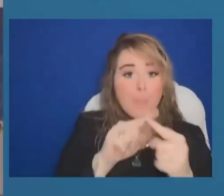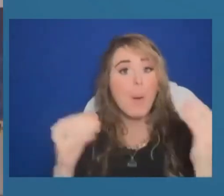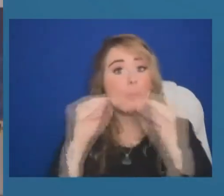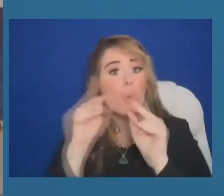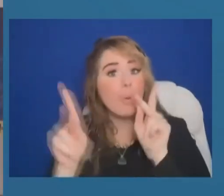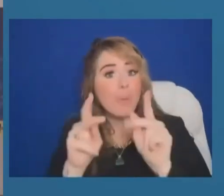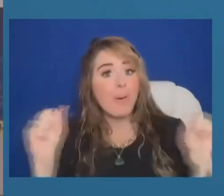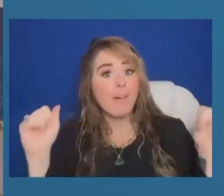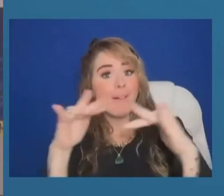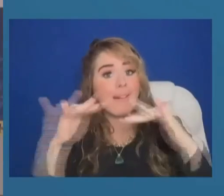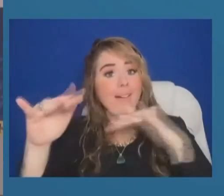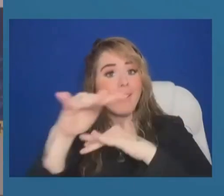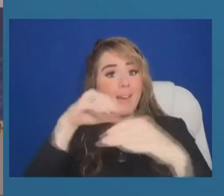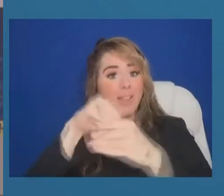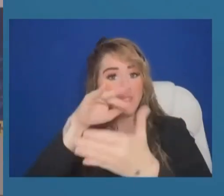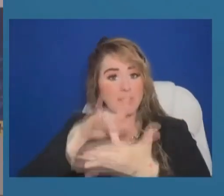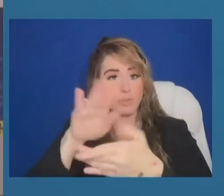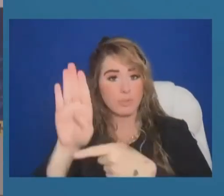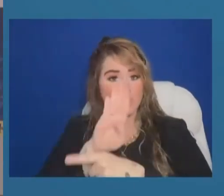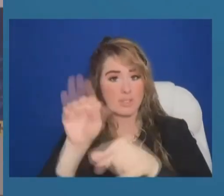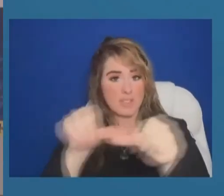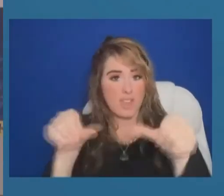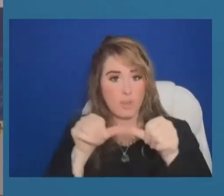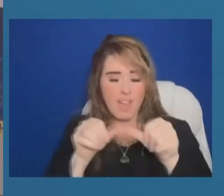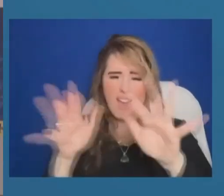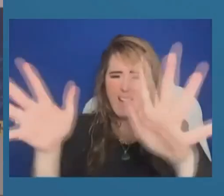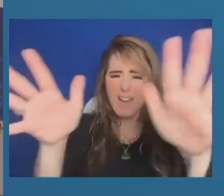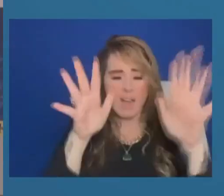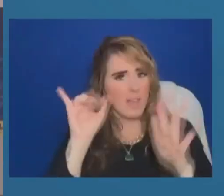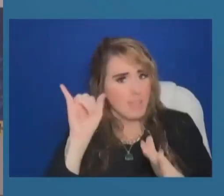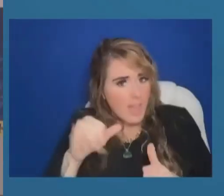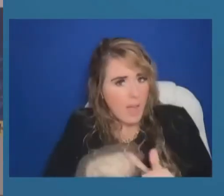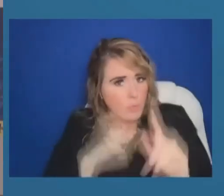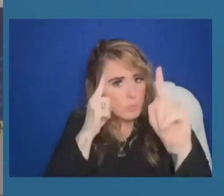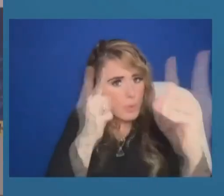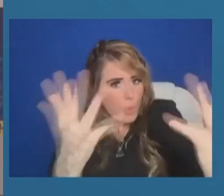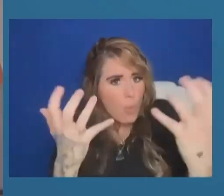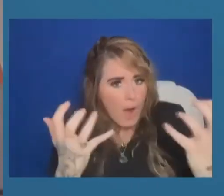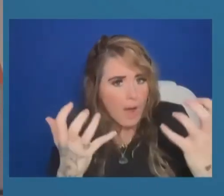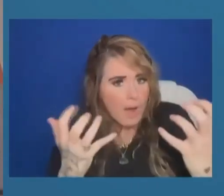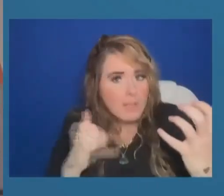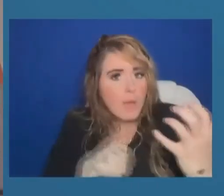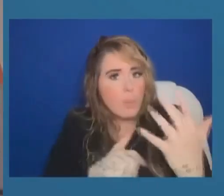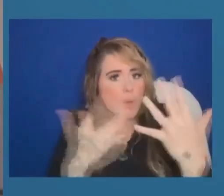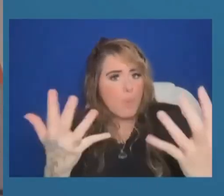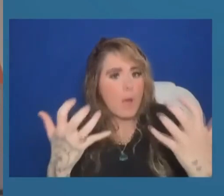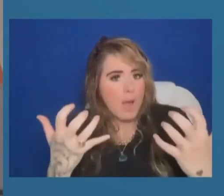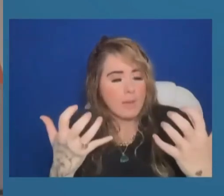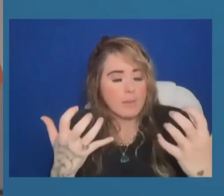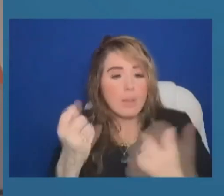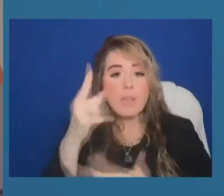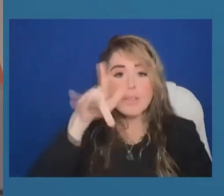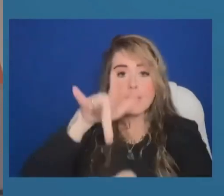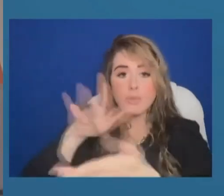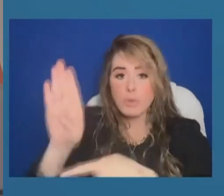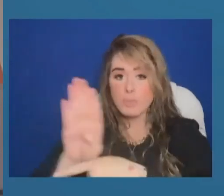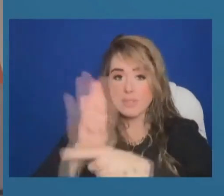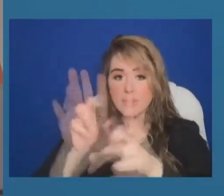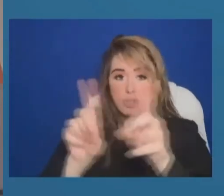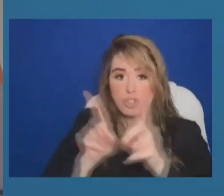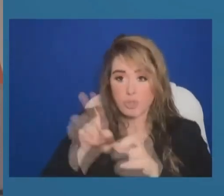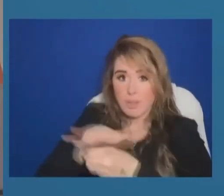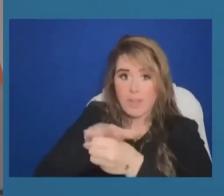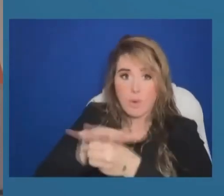business district. That's what you want. That's what you want. And the central business district areas have